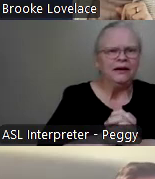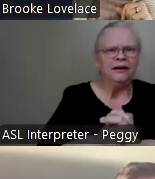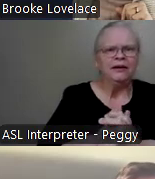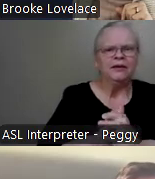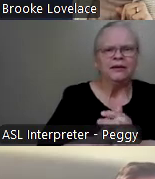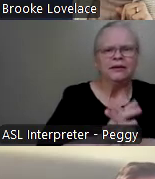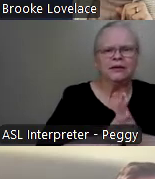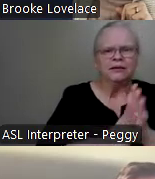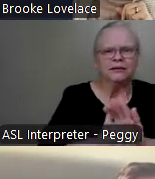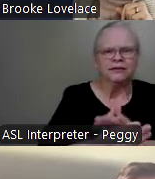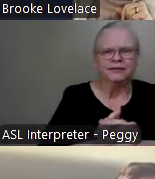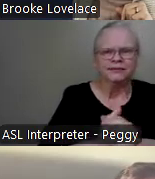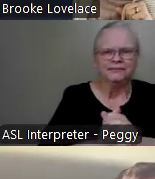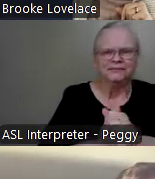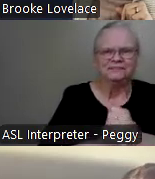Just move this.